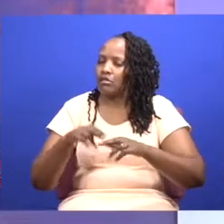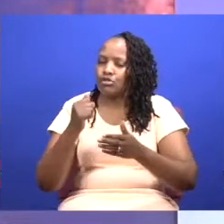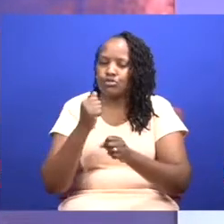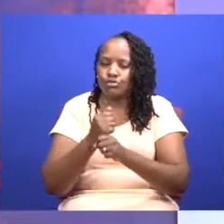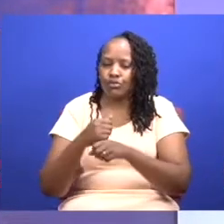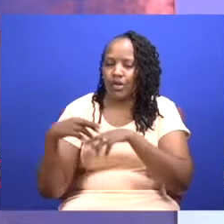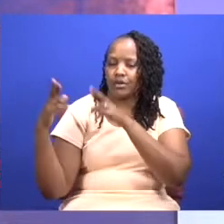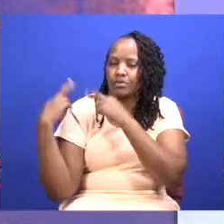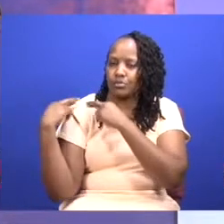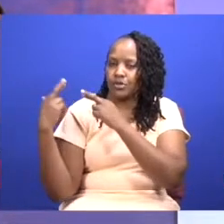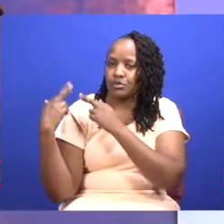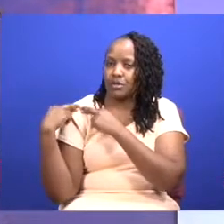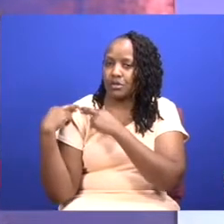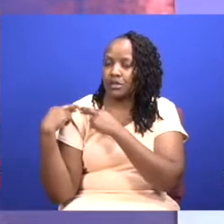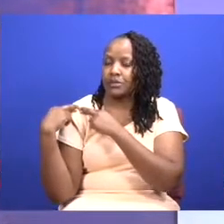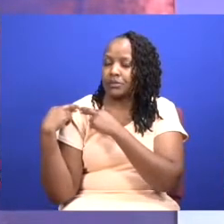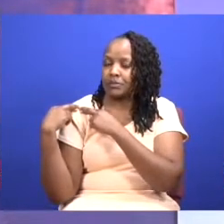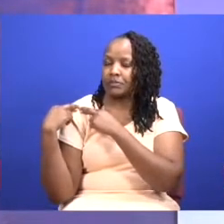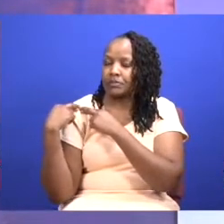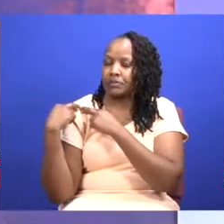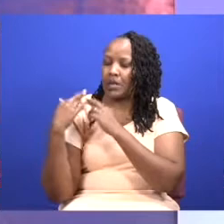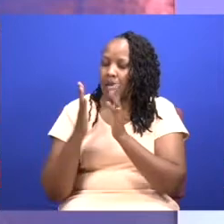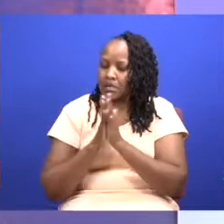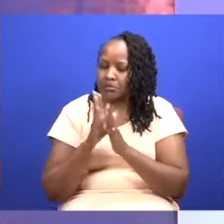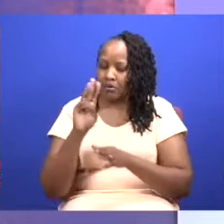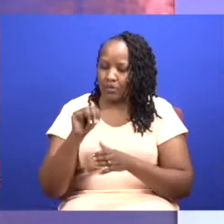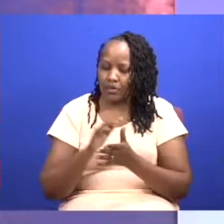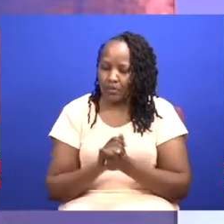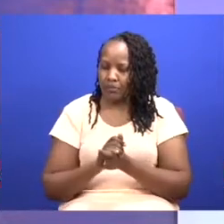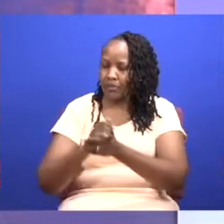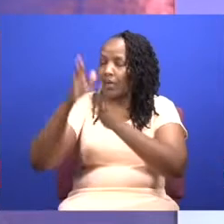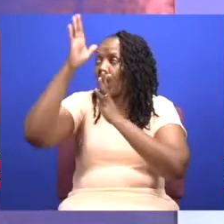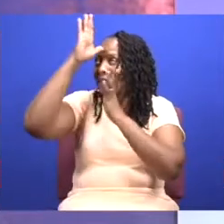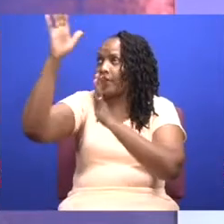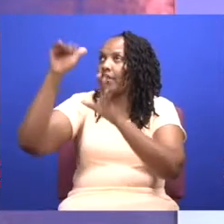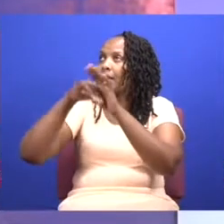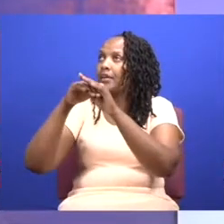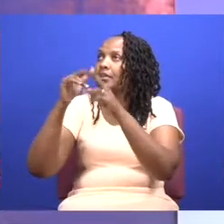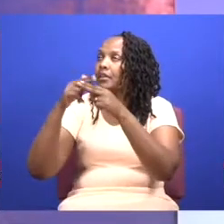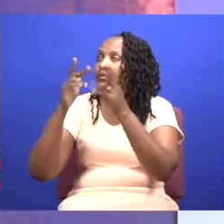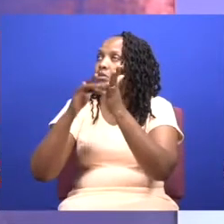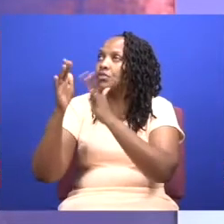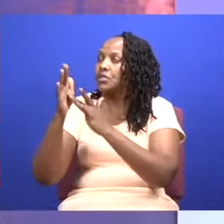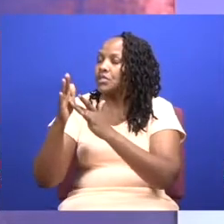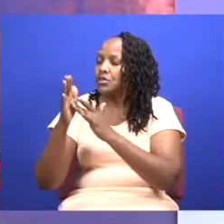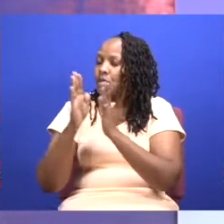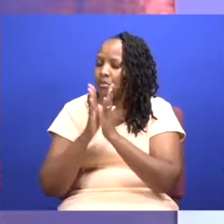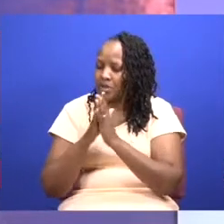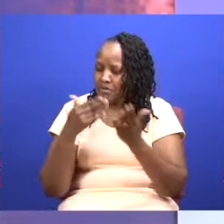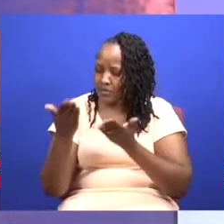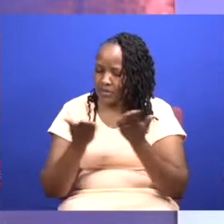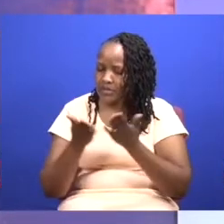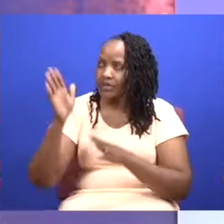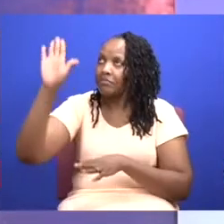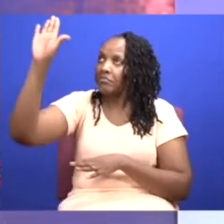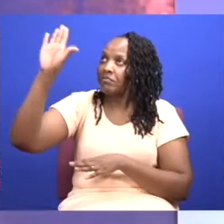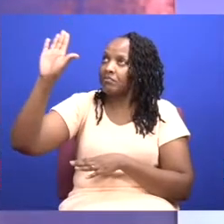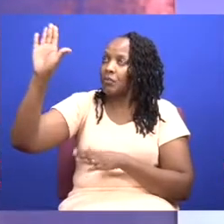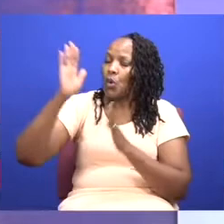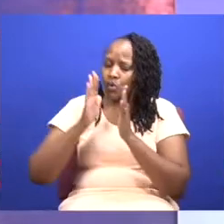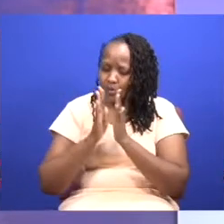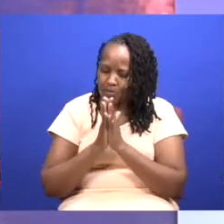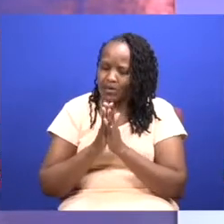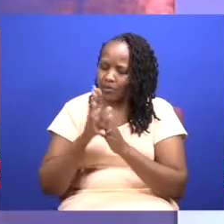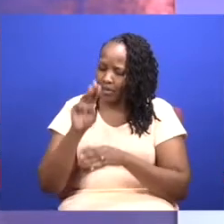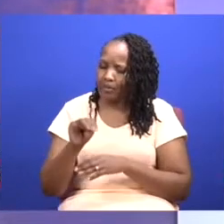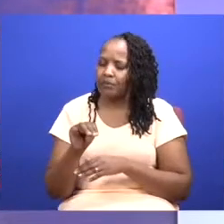into new areas and new churches. Father, in the name of Jesus, we want to pray, O God, for your servants, O God. We want to commit them in your